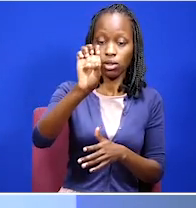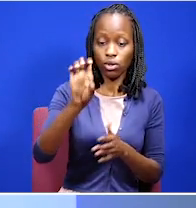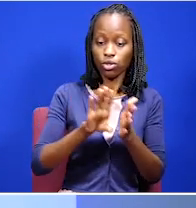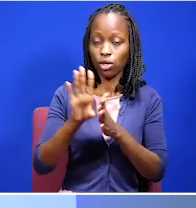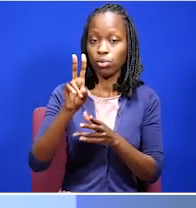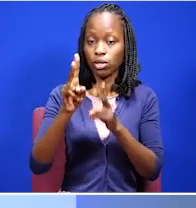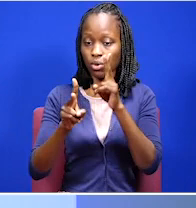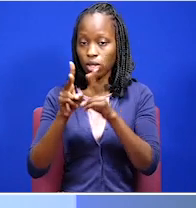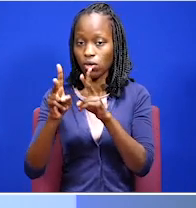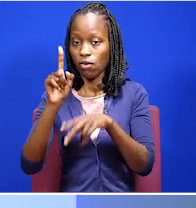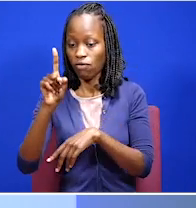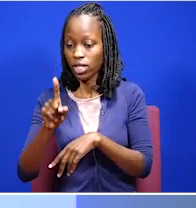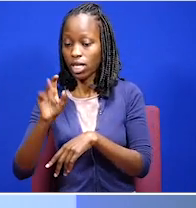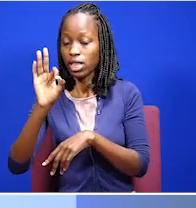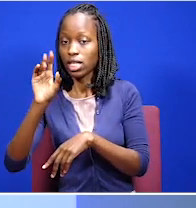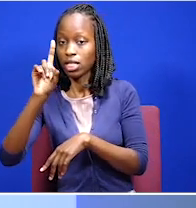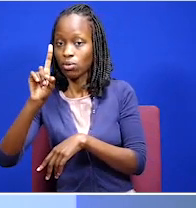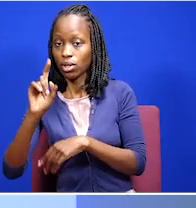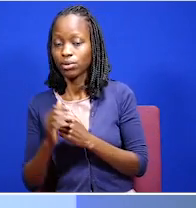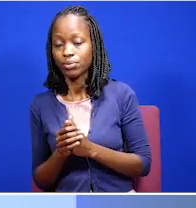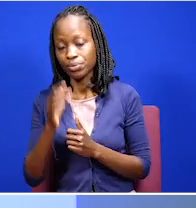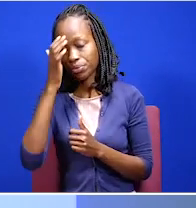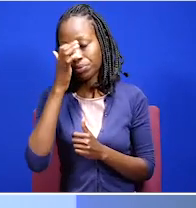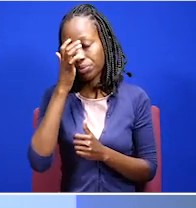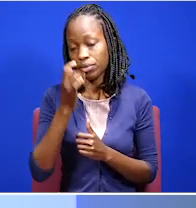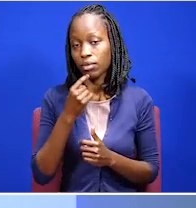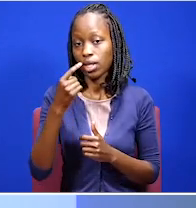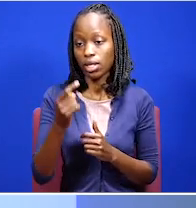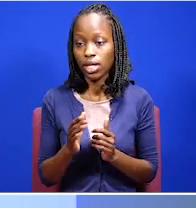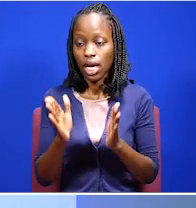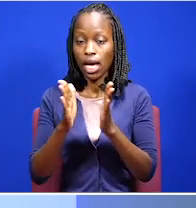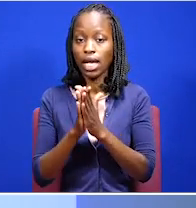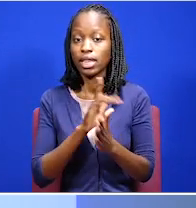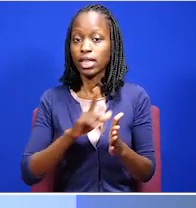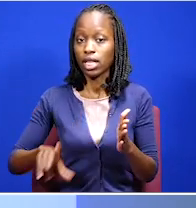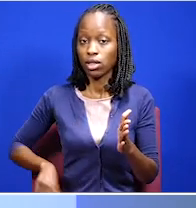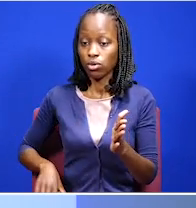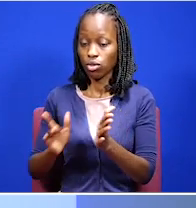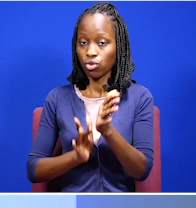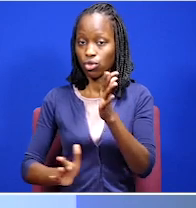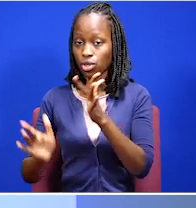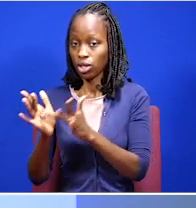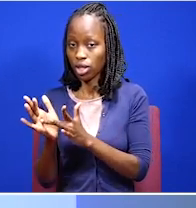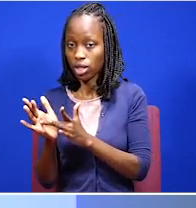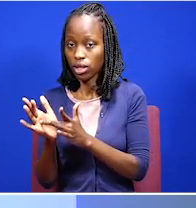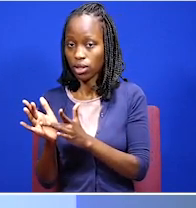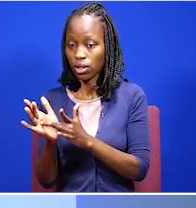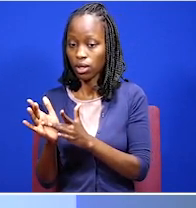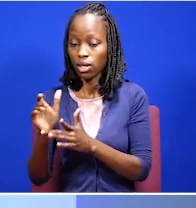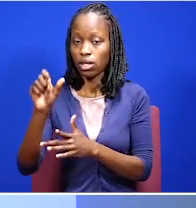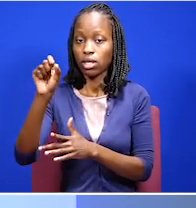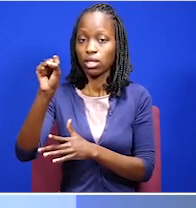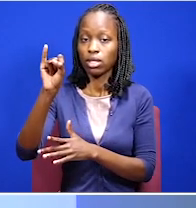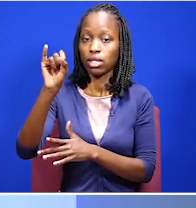of Luke, chapter 22 and verse 31. Says this, and the Lord Jesus